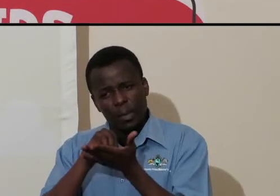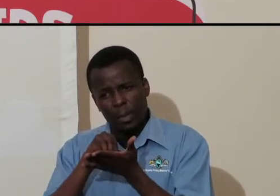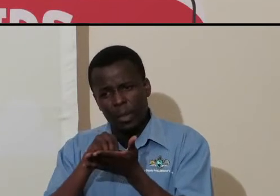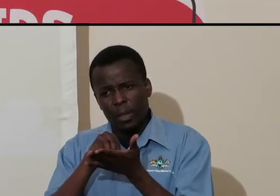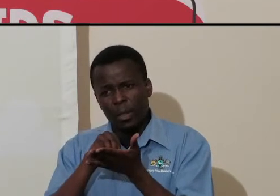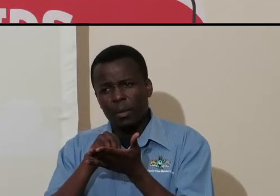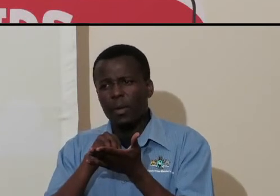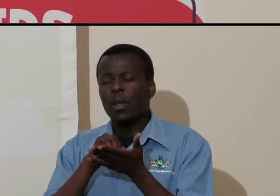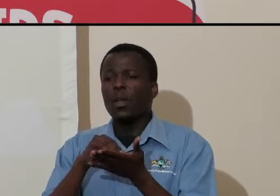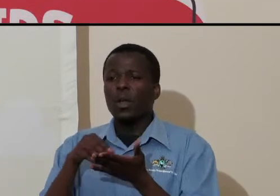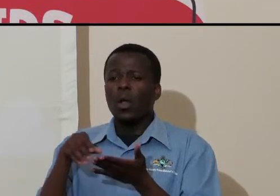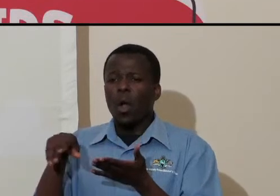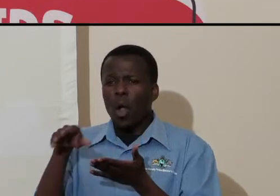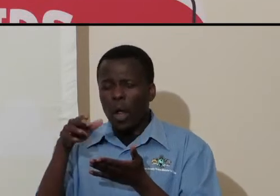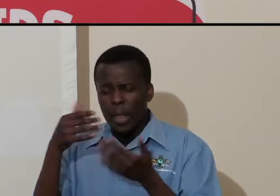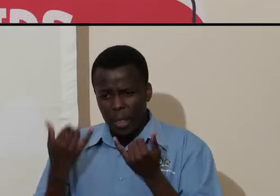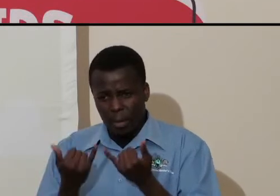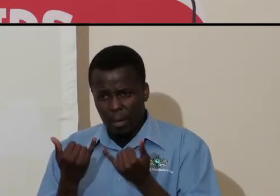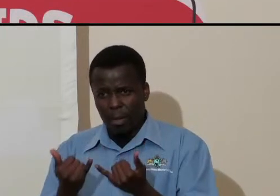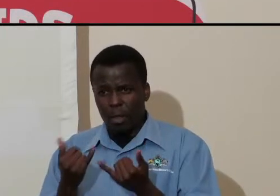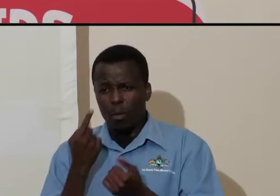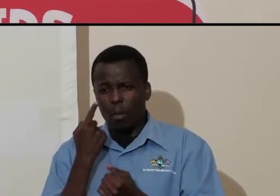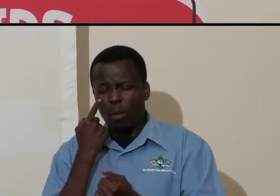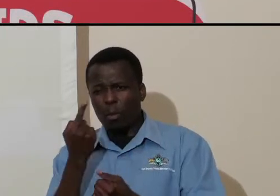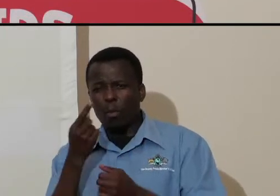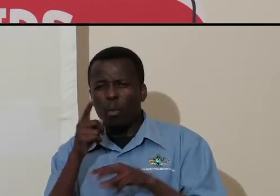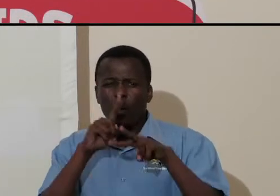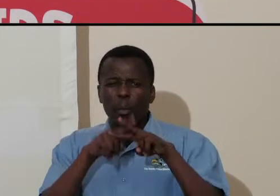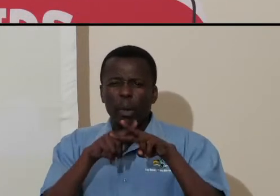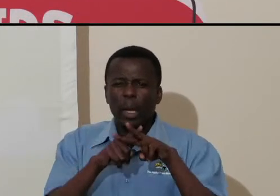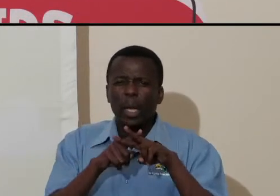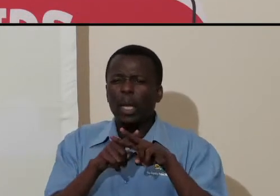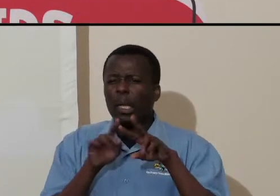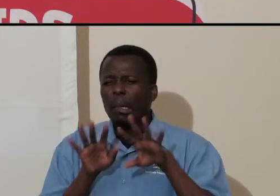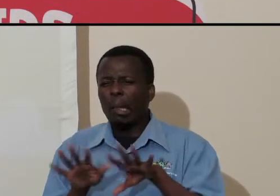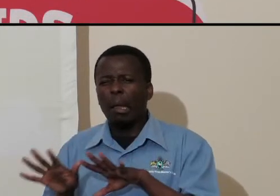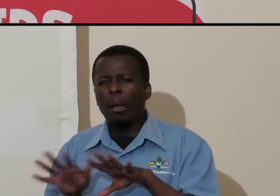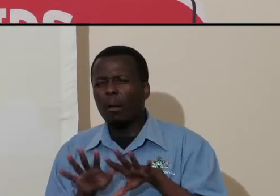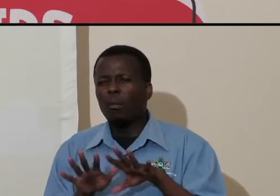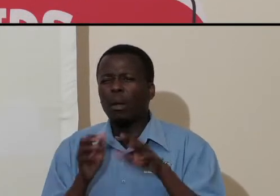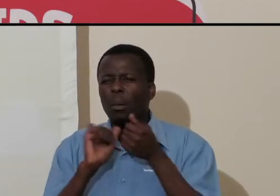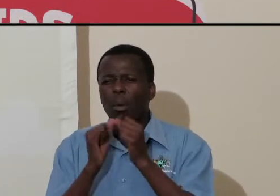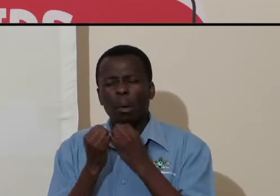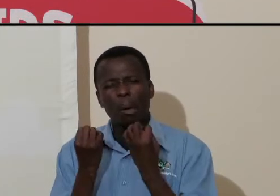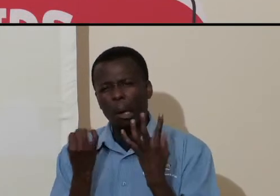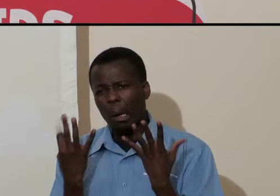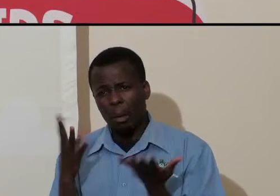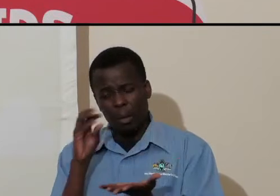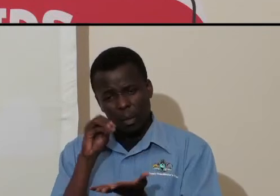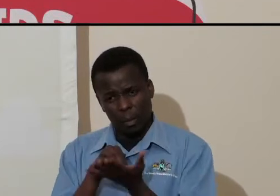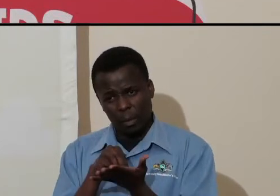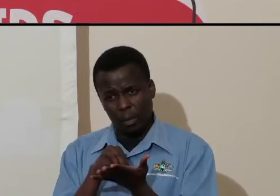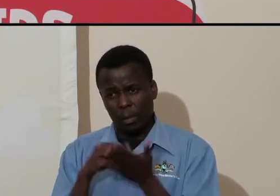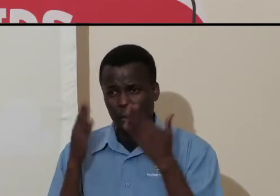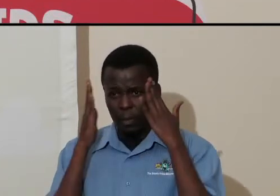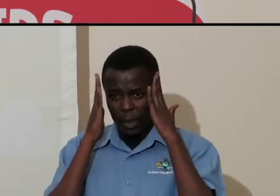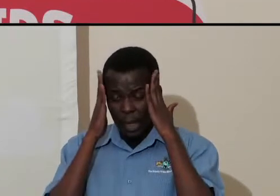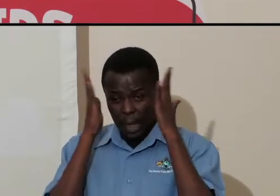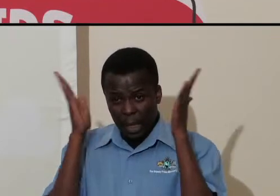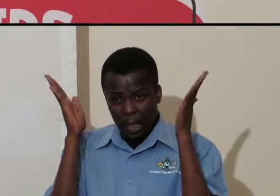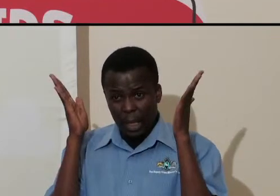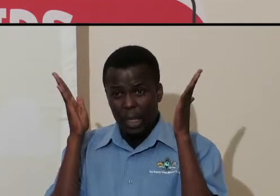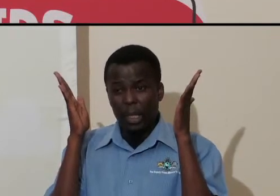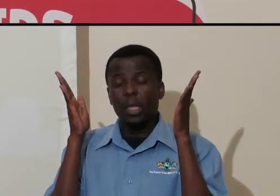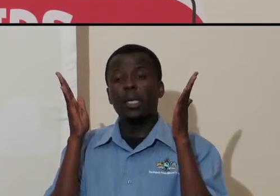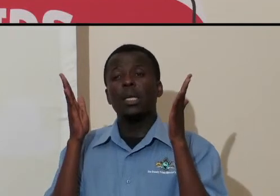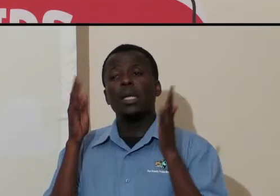to mitigate the risk and impact of HIV. Member states are also urged to respect and protect